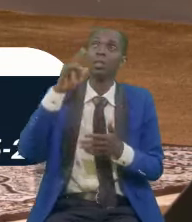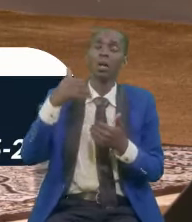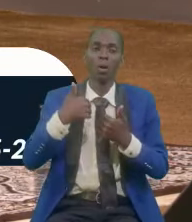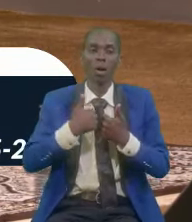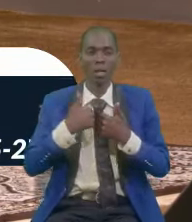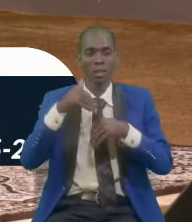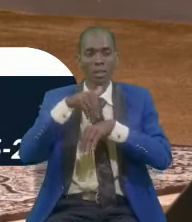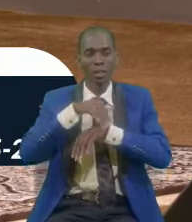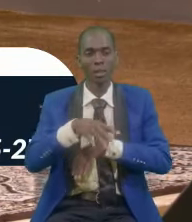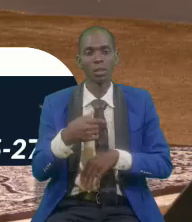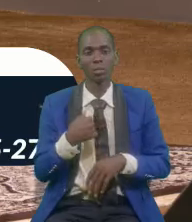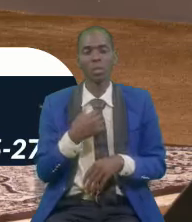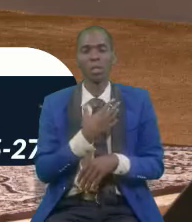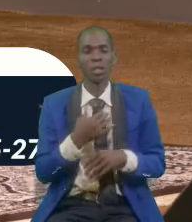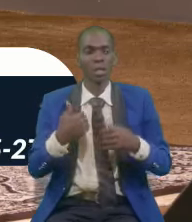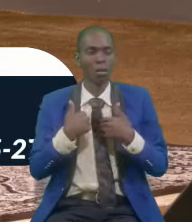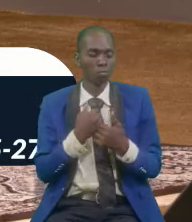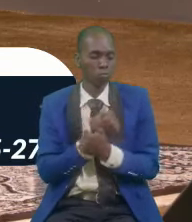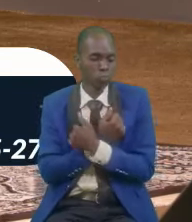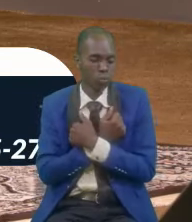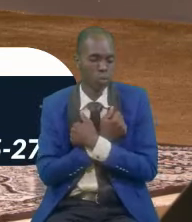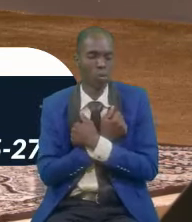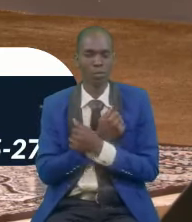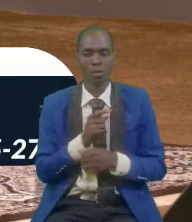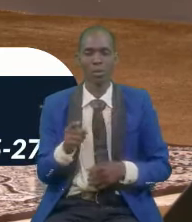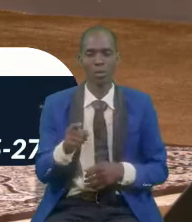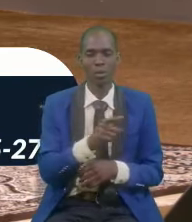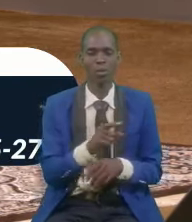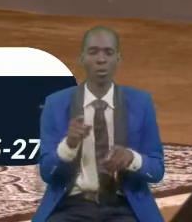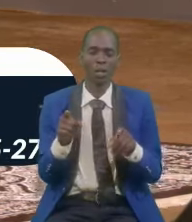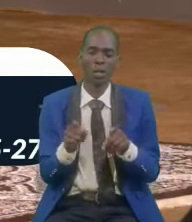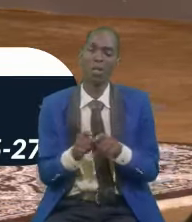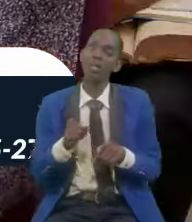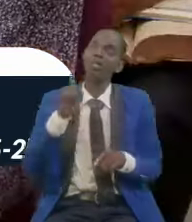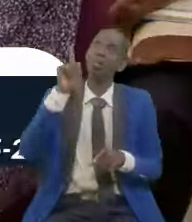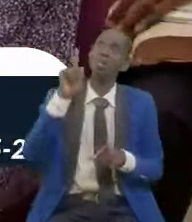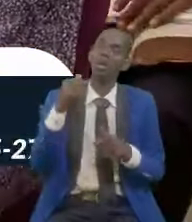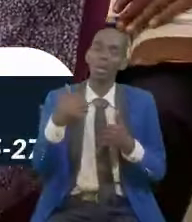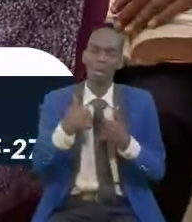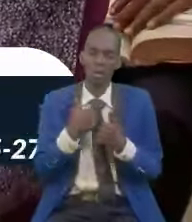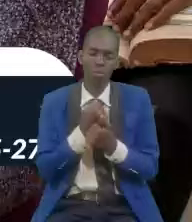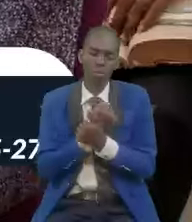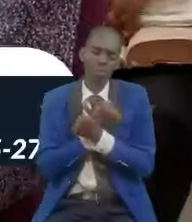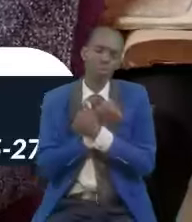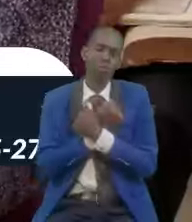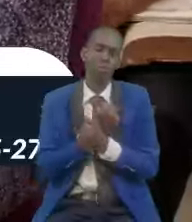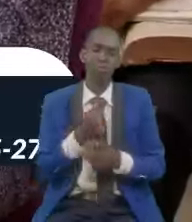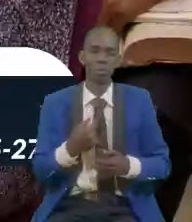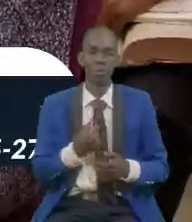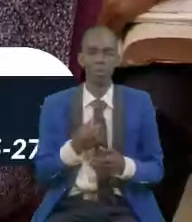hast loved them as thou hast loved me.